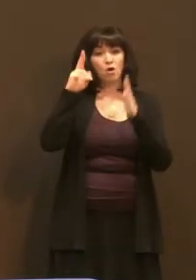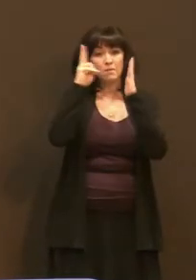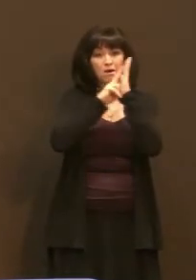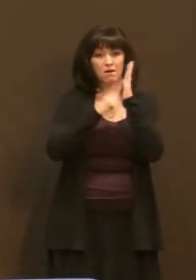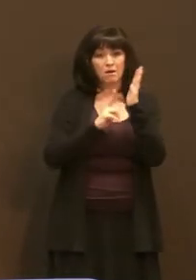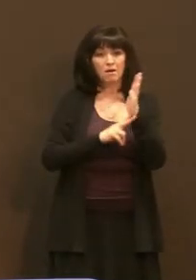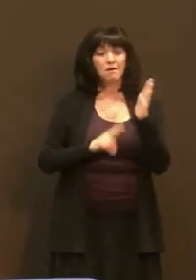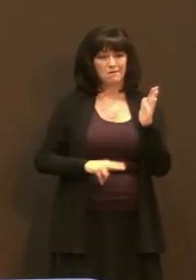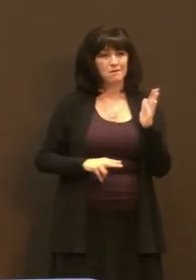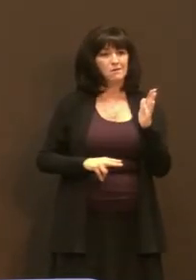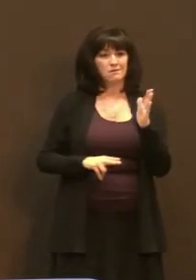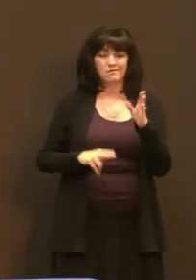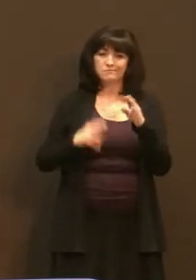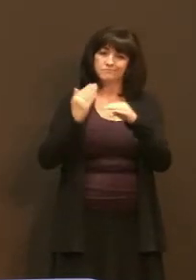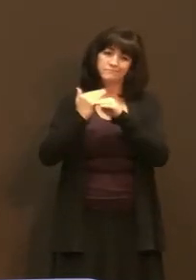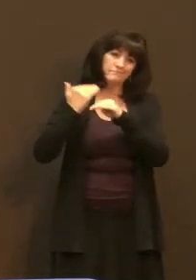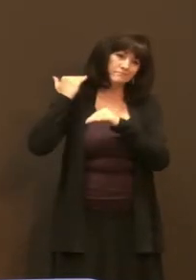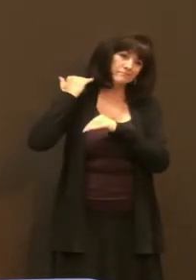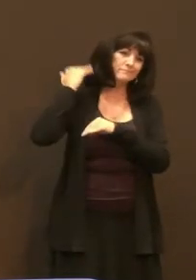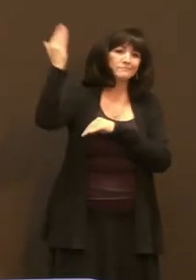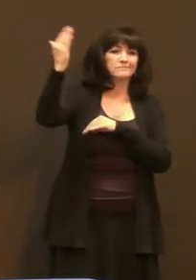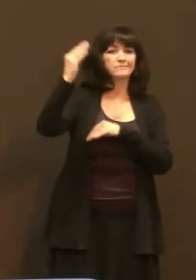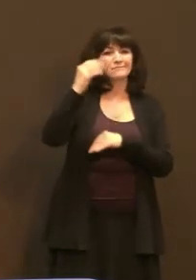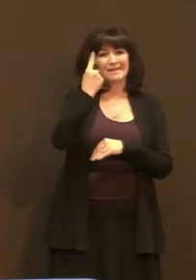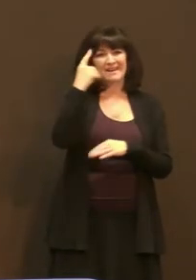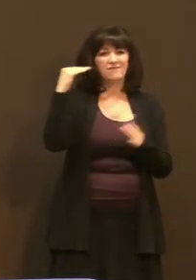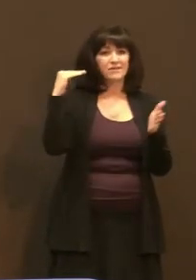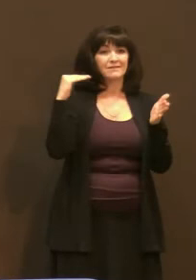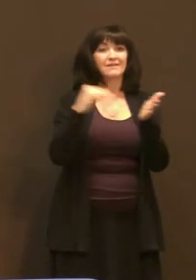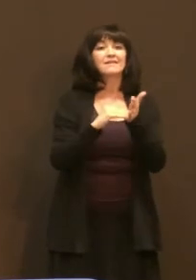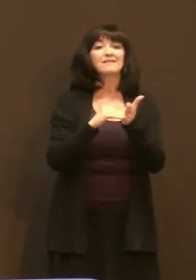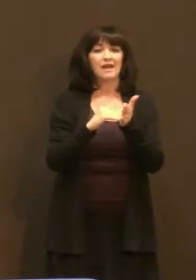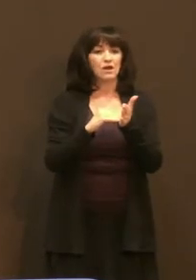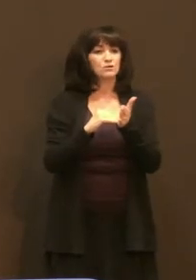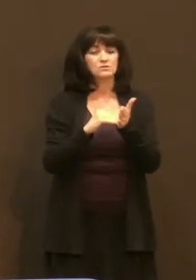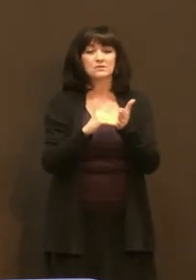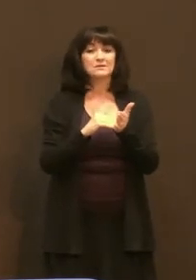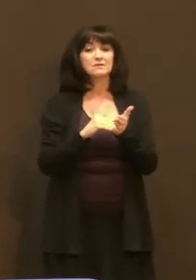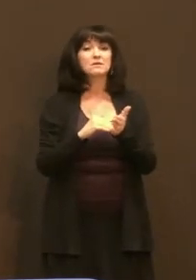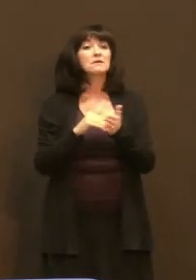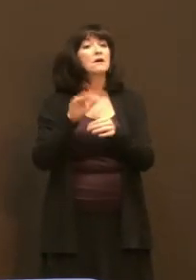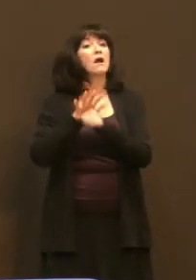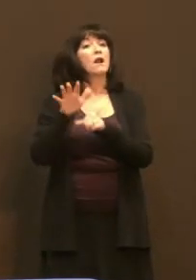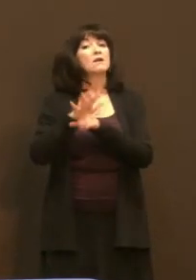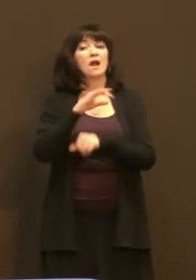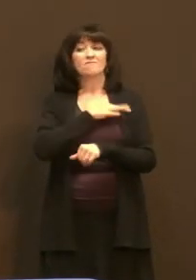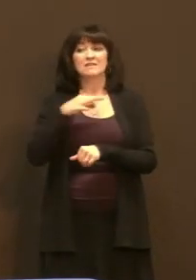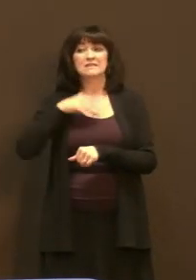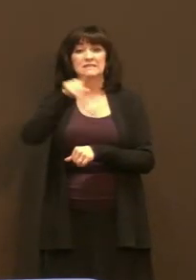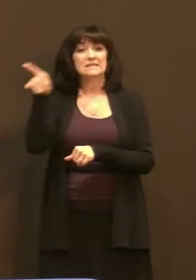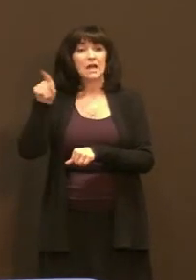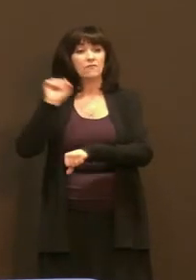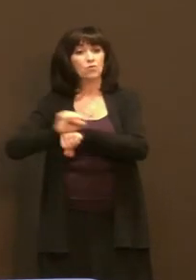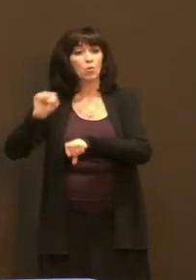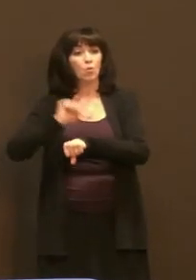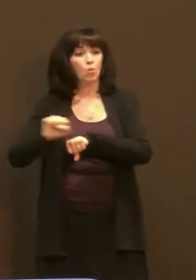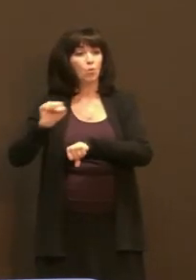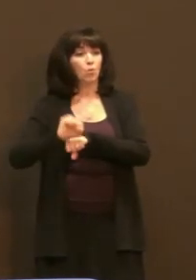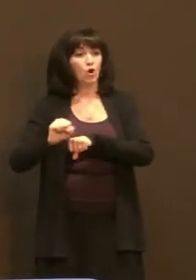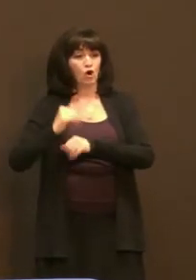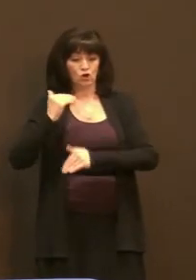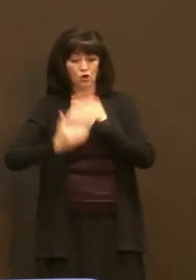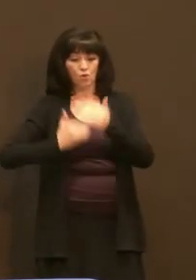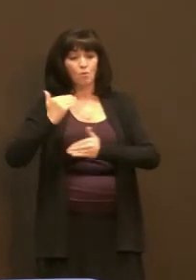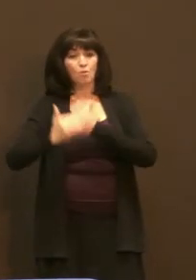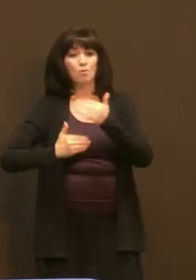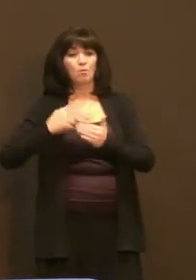weeks ago with over 11,000, and we just didn't have the staff to process the claims. So they've not been processed